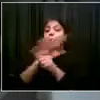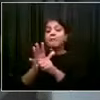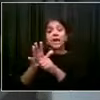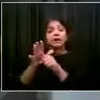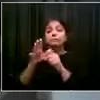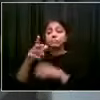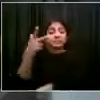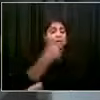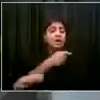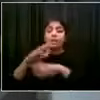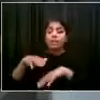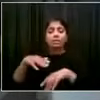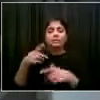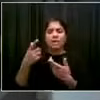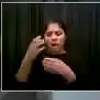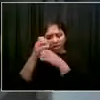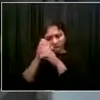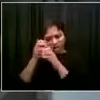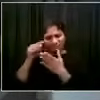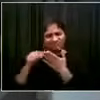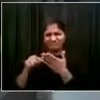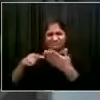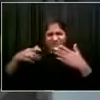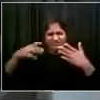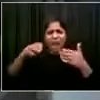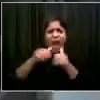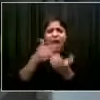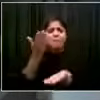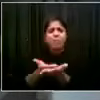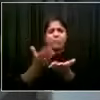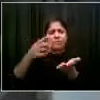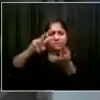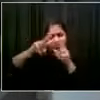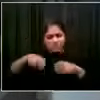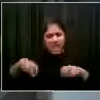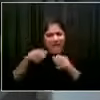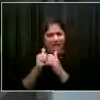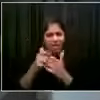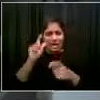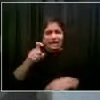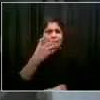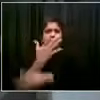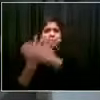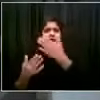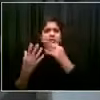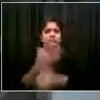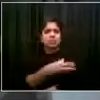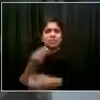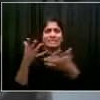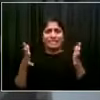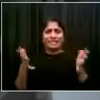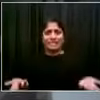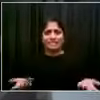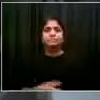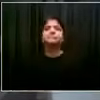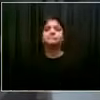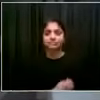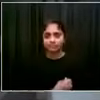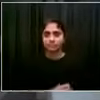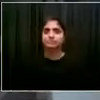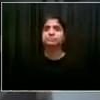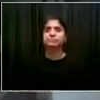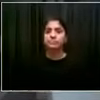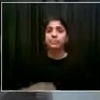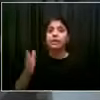infection as equivalent to receiving vaccines to determine whether you are fully protected or not. But we really don't